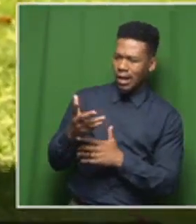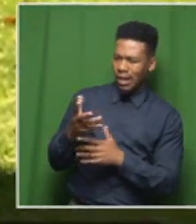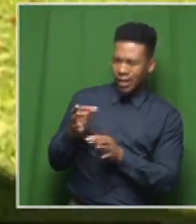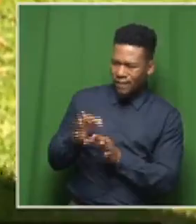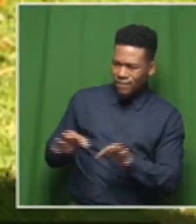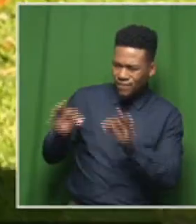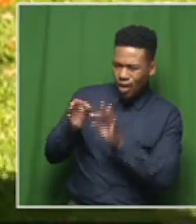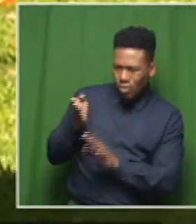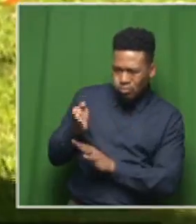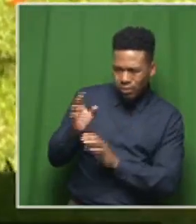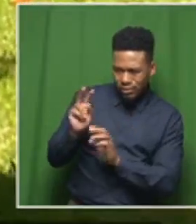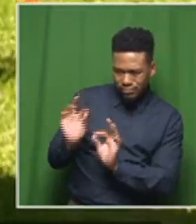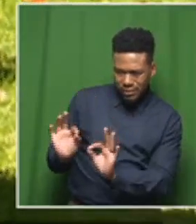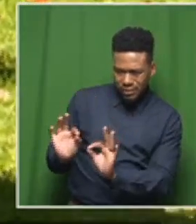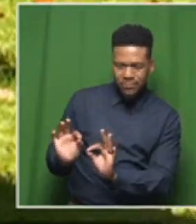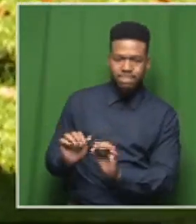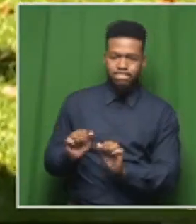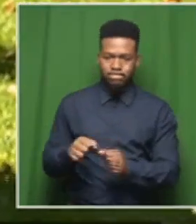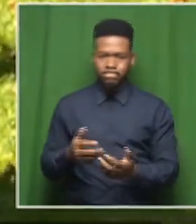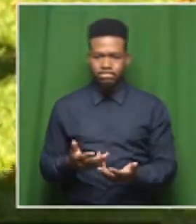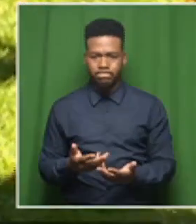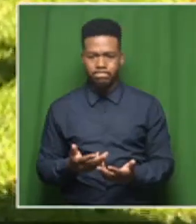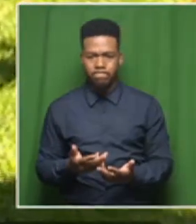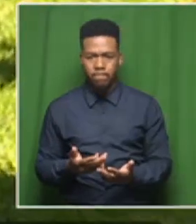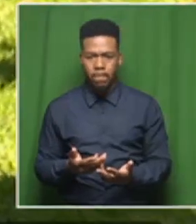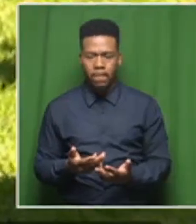property? And there you can actually say,